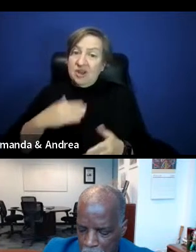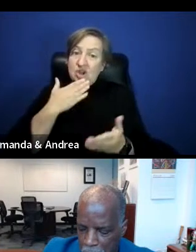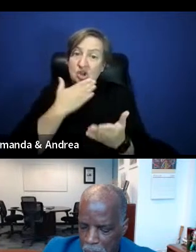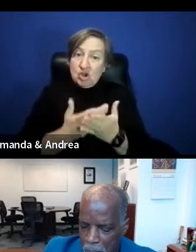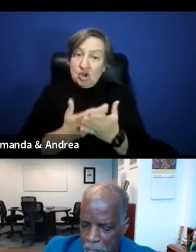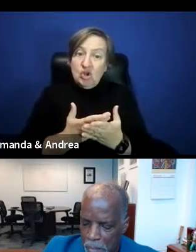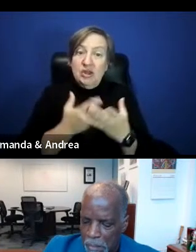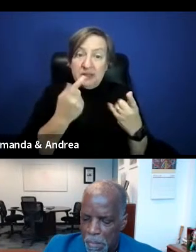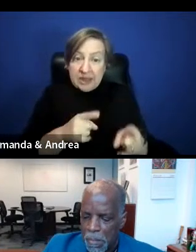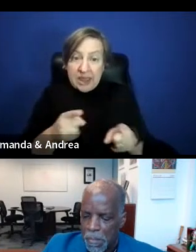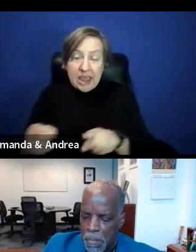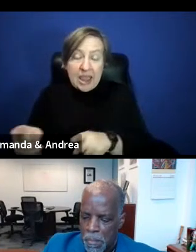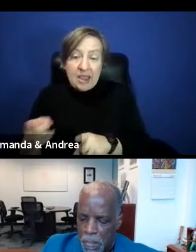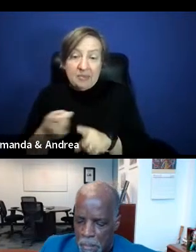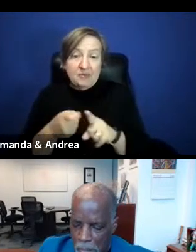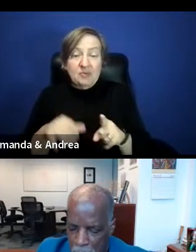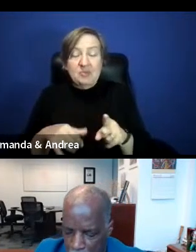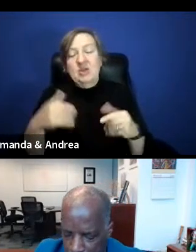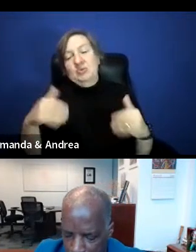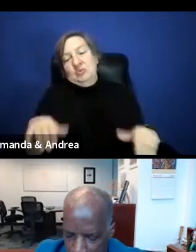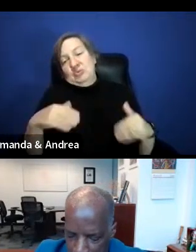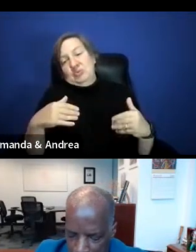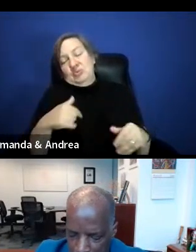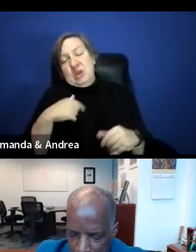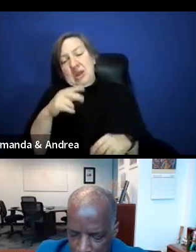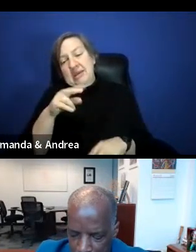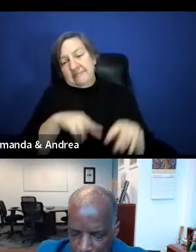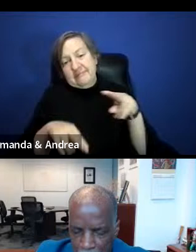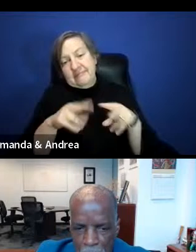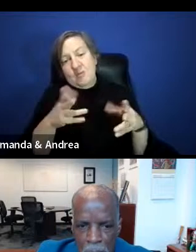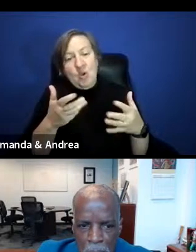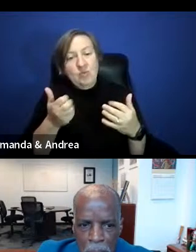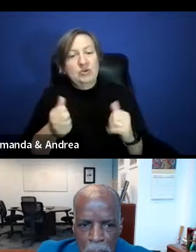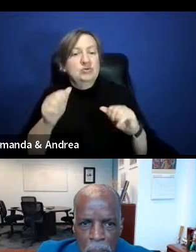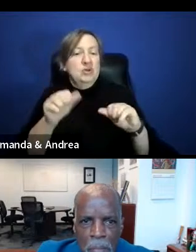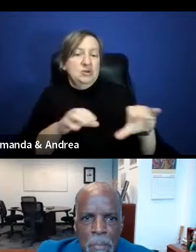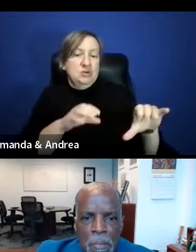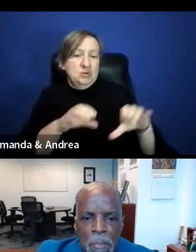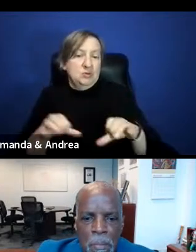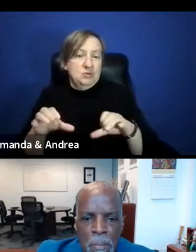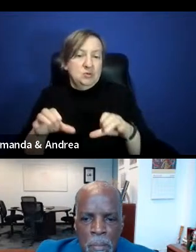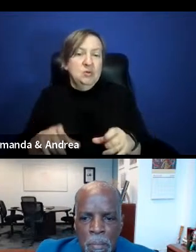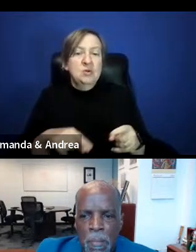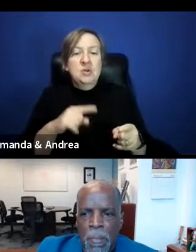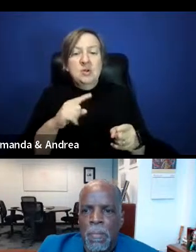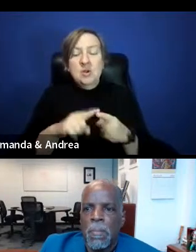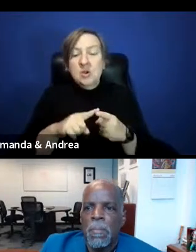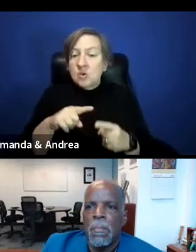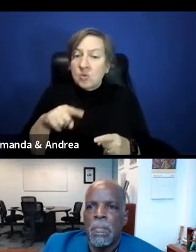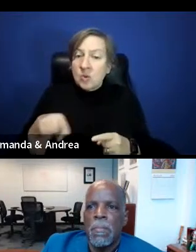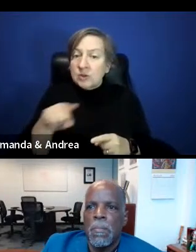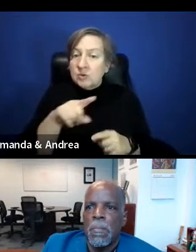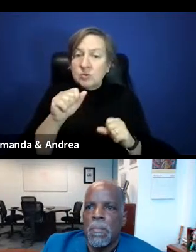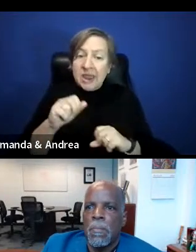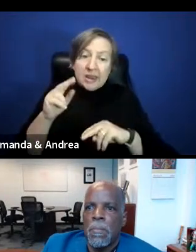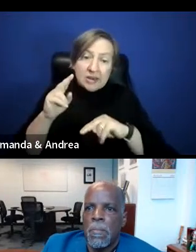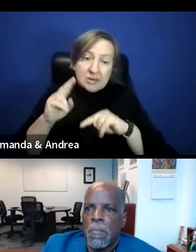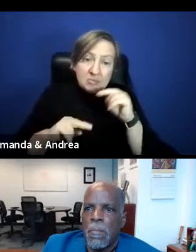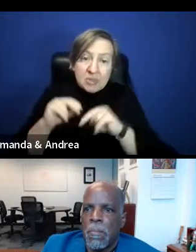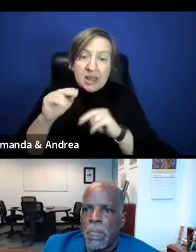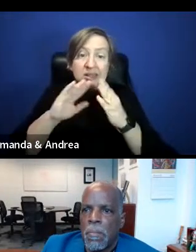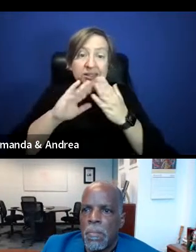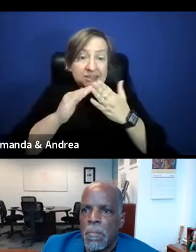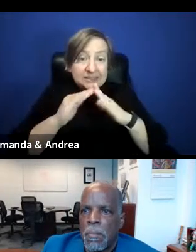of that, I look at a lot of what we're trying to do is that when you can build a